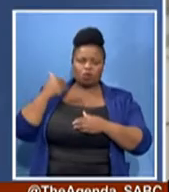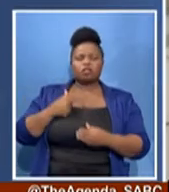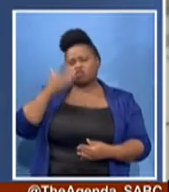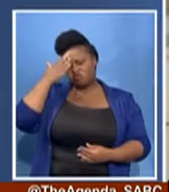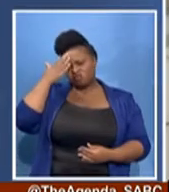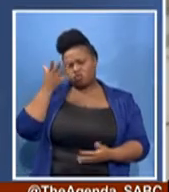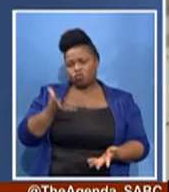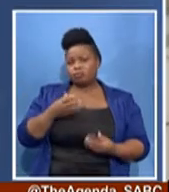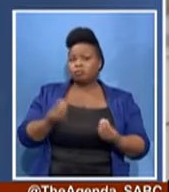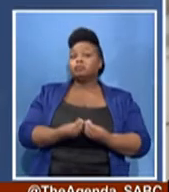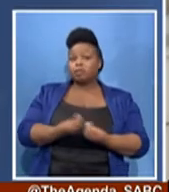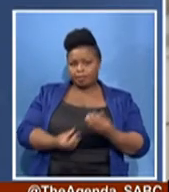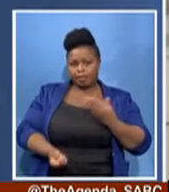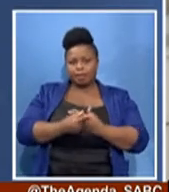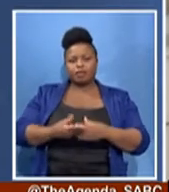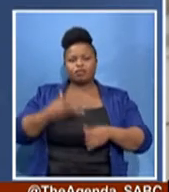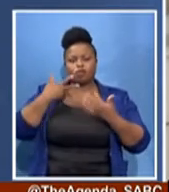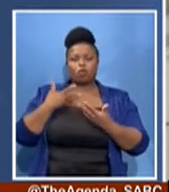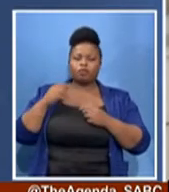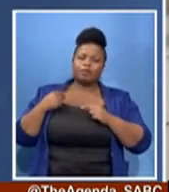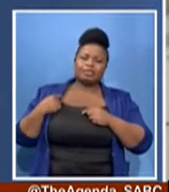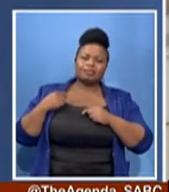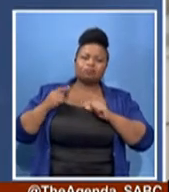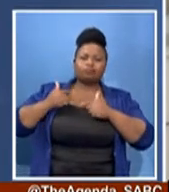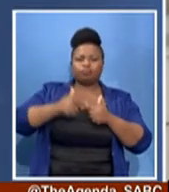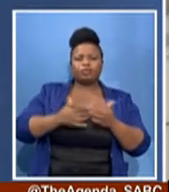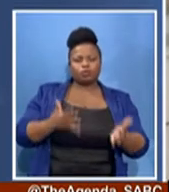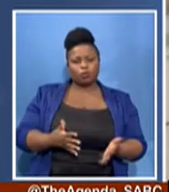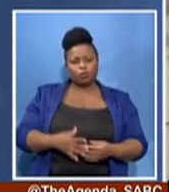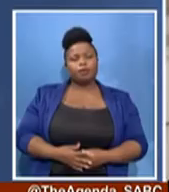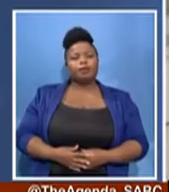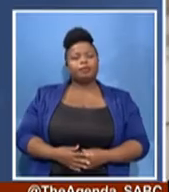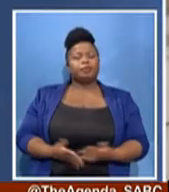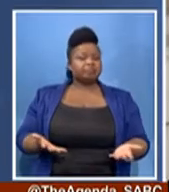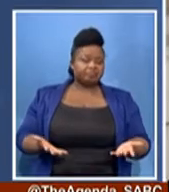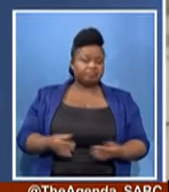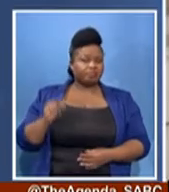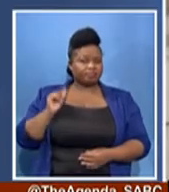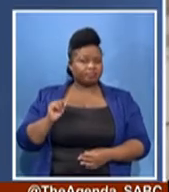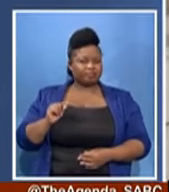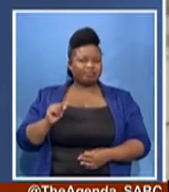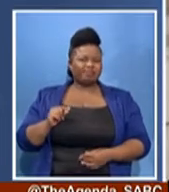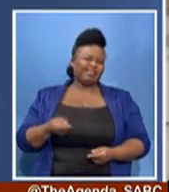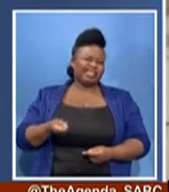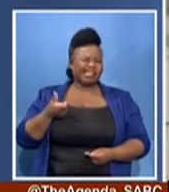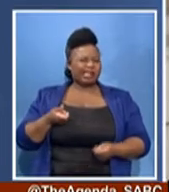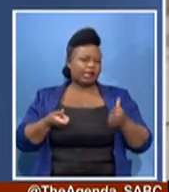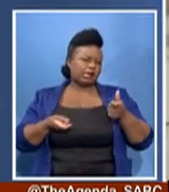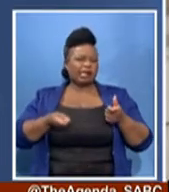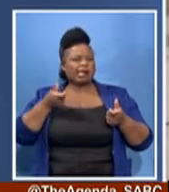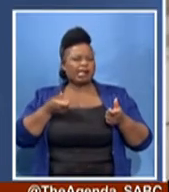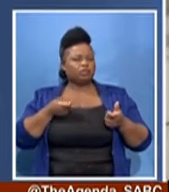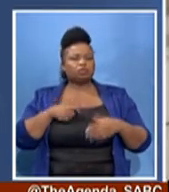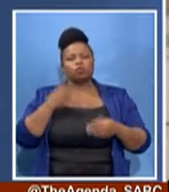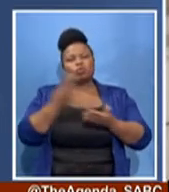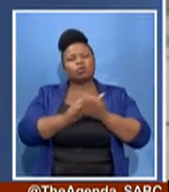family's genes. So those kinds of very, very rare genetic conditions that run in families are often